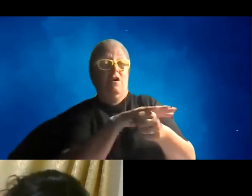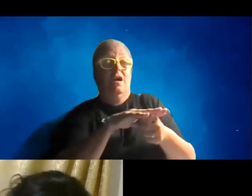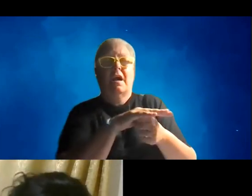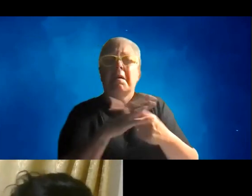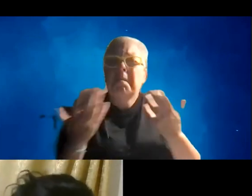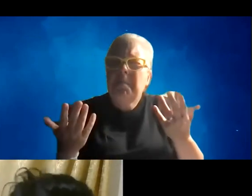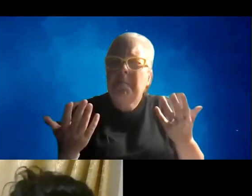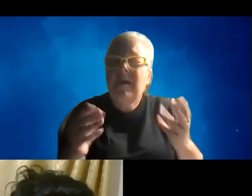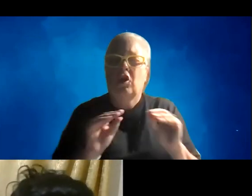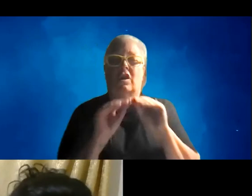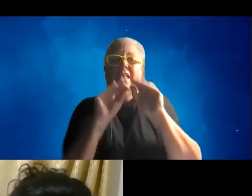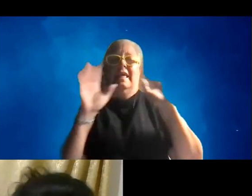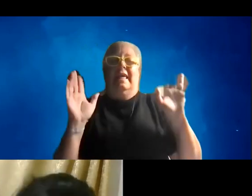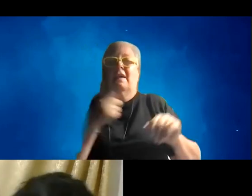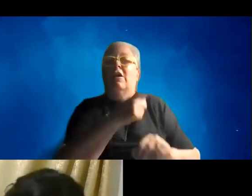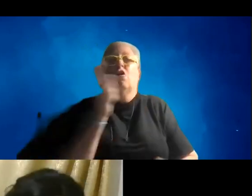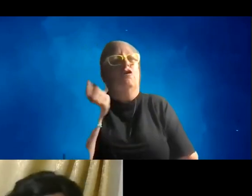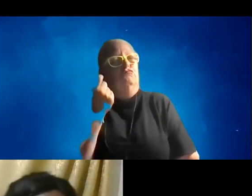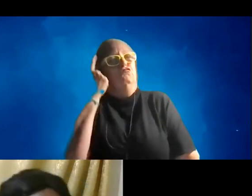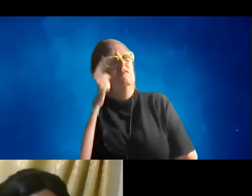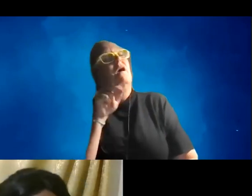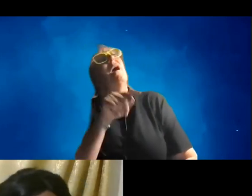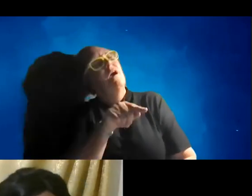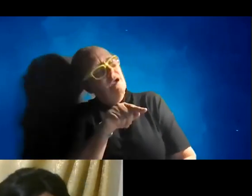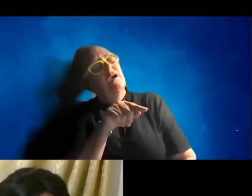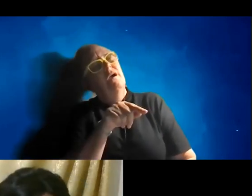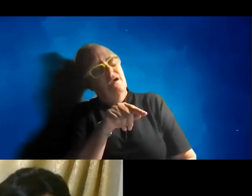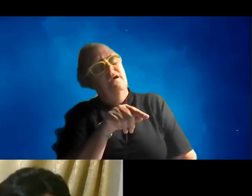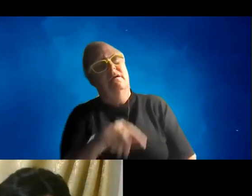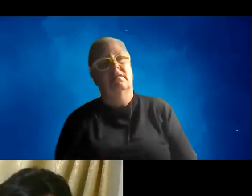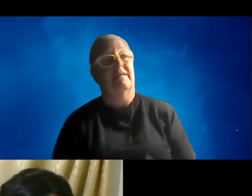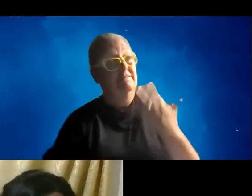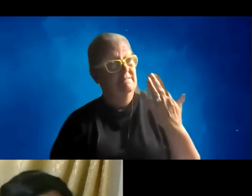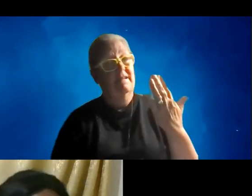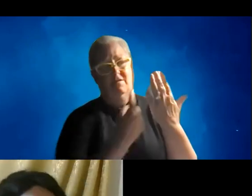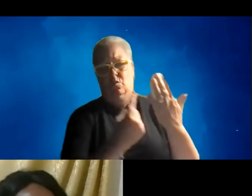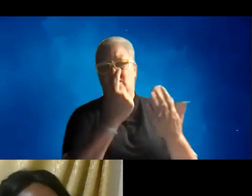it easy for everybody to understand. The other thing we've learned